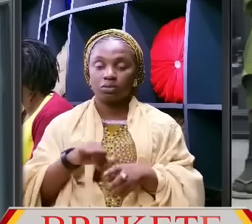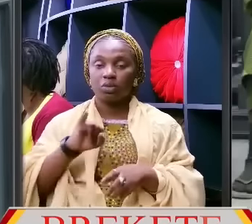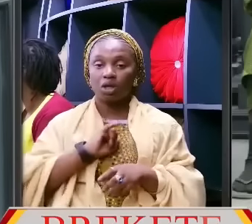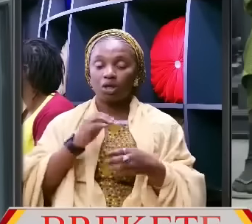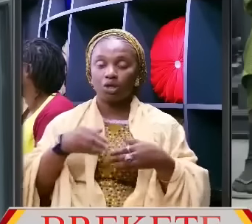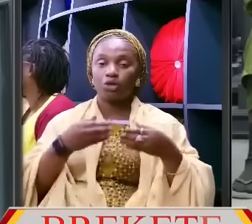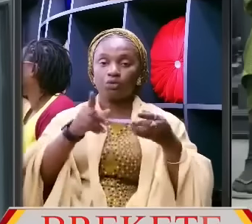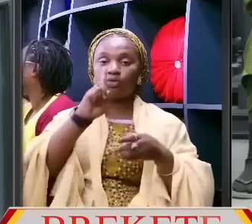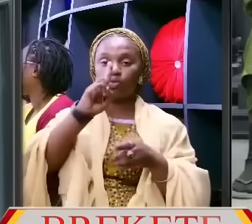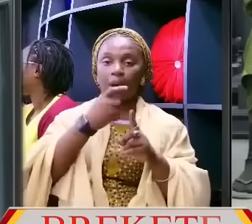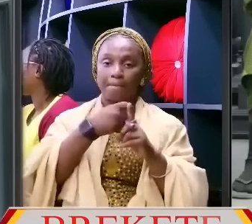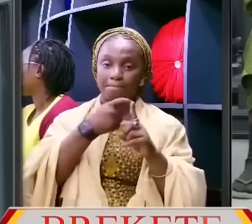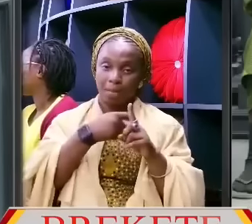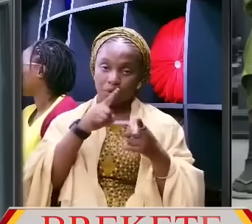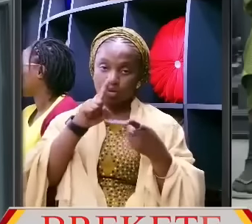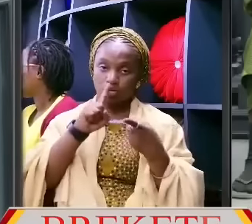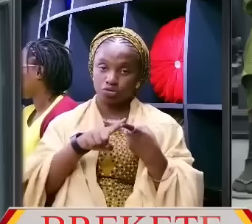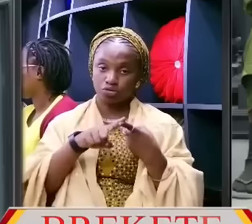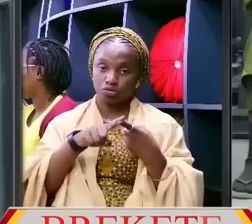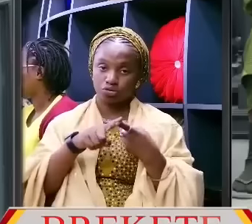Now, 1 month, I given her.